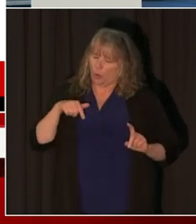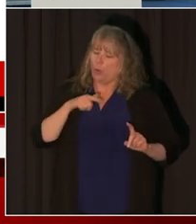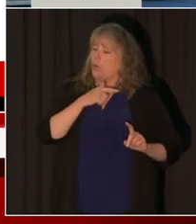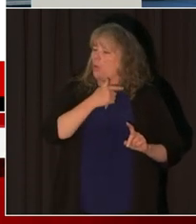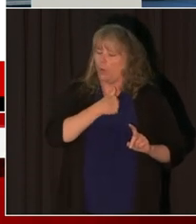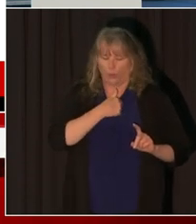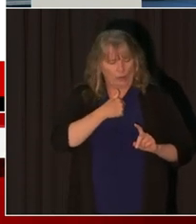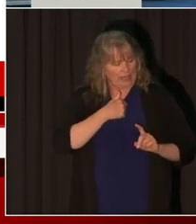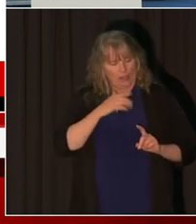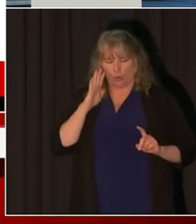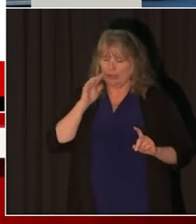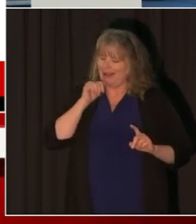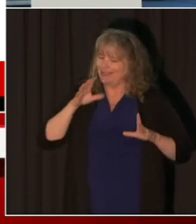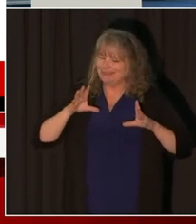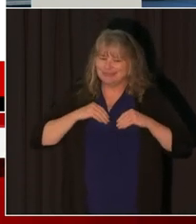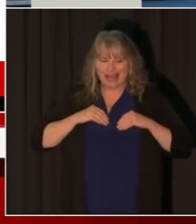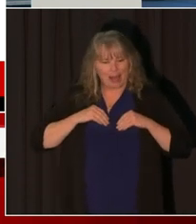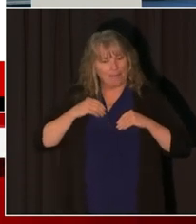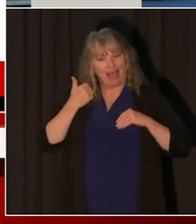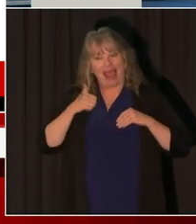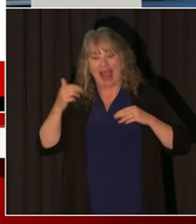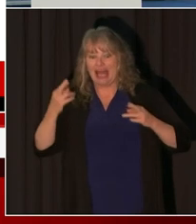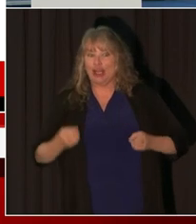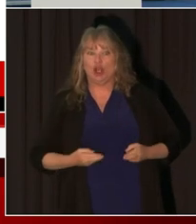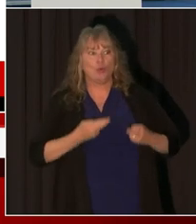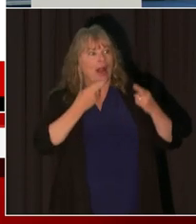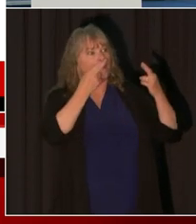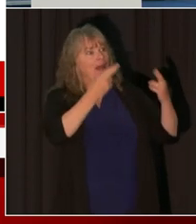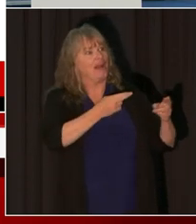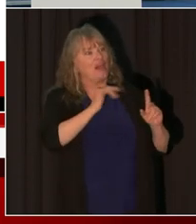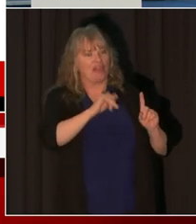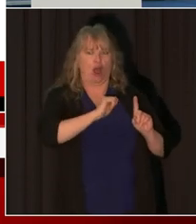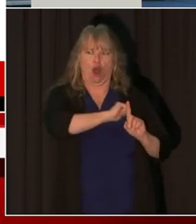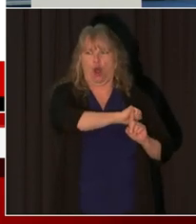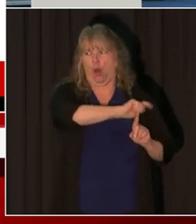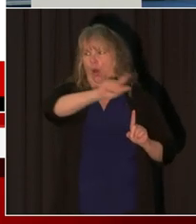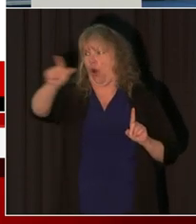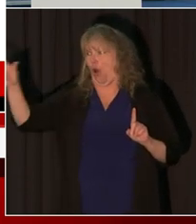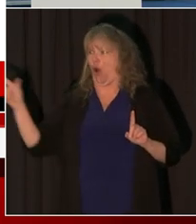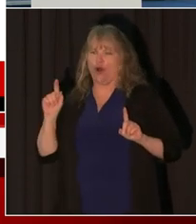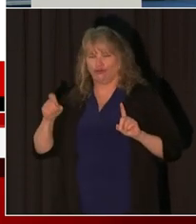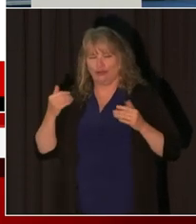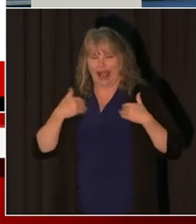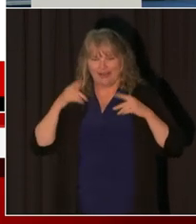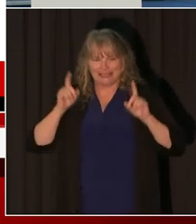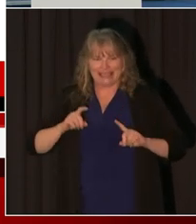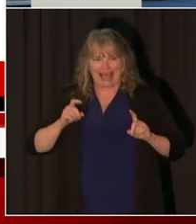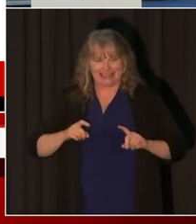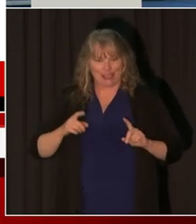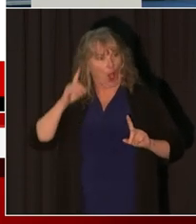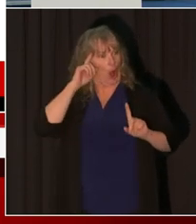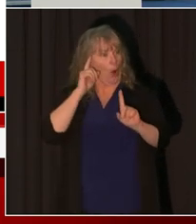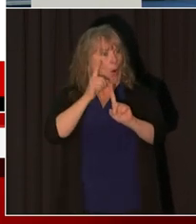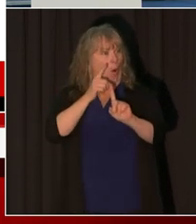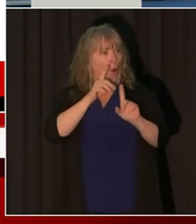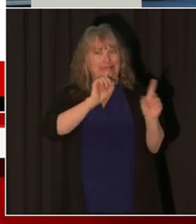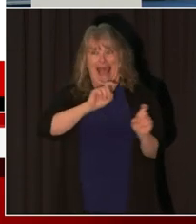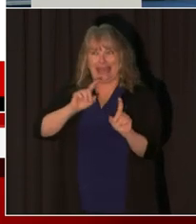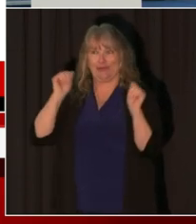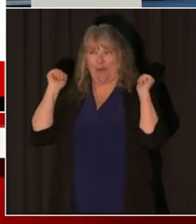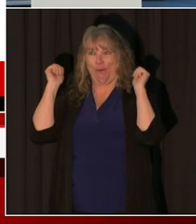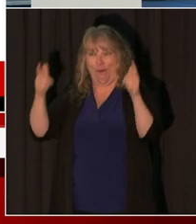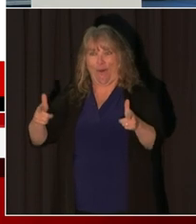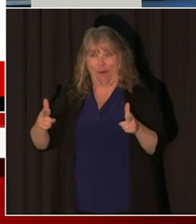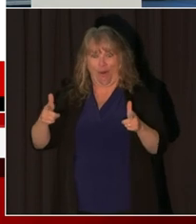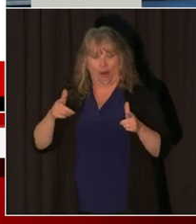any recommendation that squarely suggests that we should have these goals of just simply testing a certain